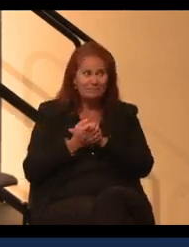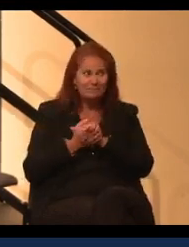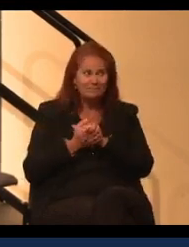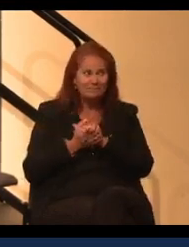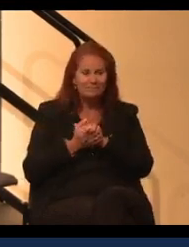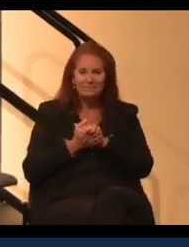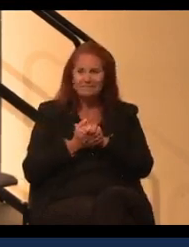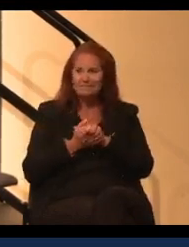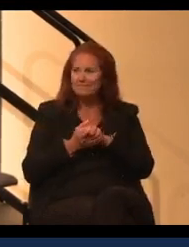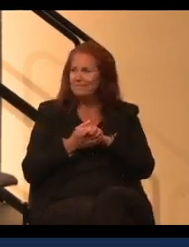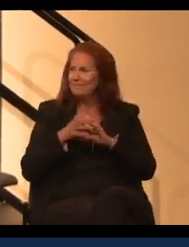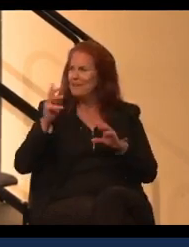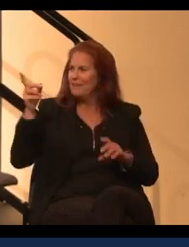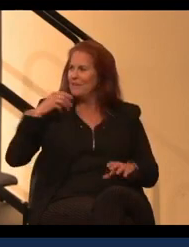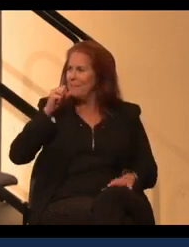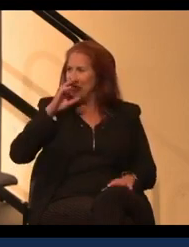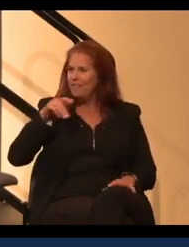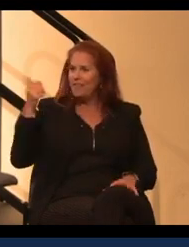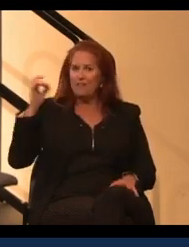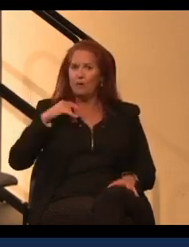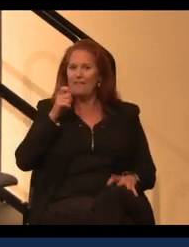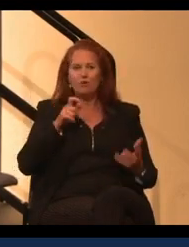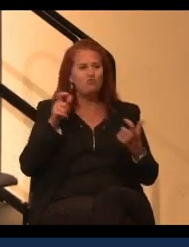And Carly has a mic on the other side, so I don't have to run.